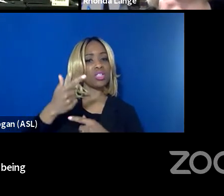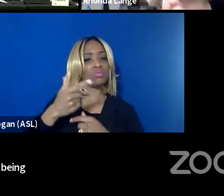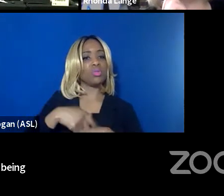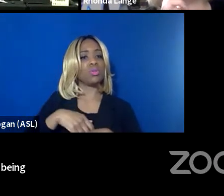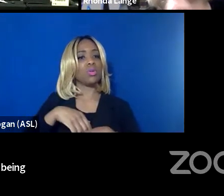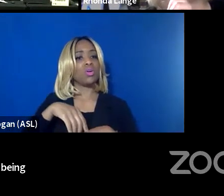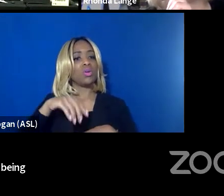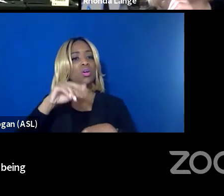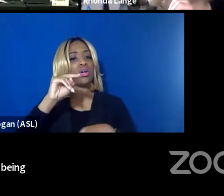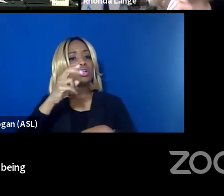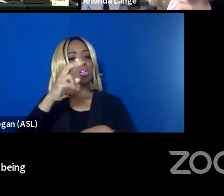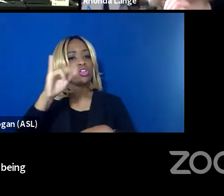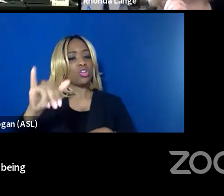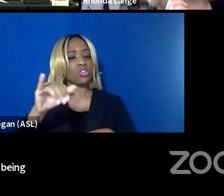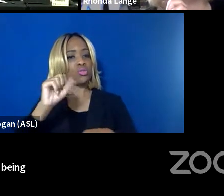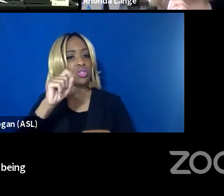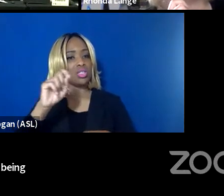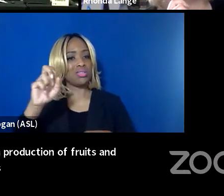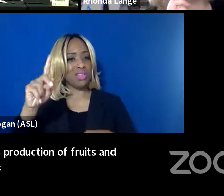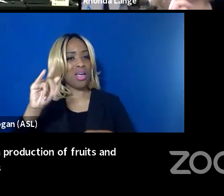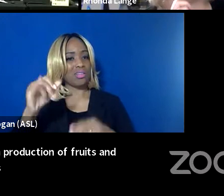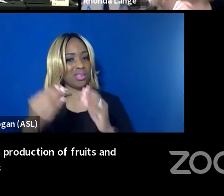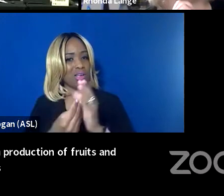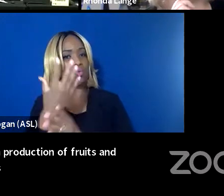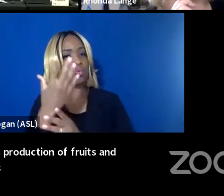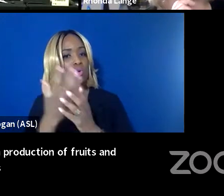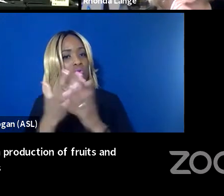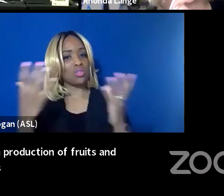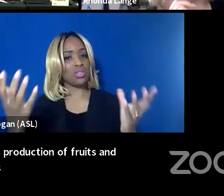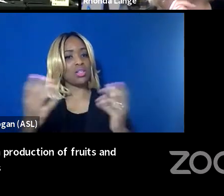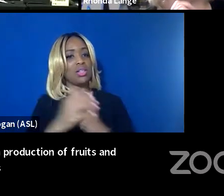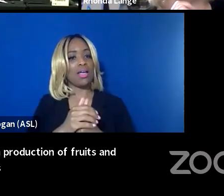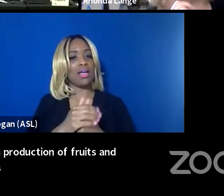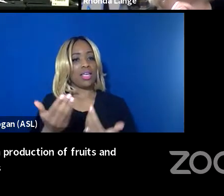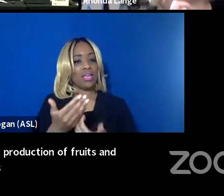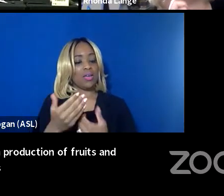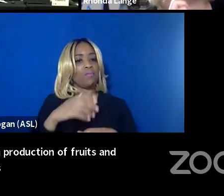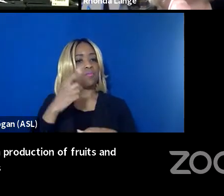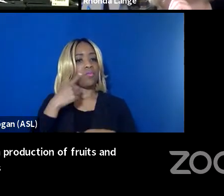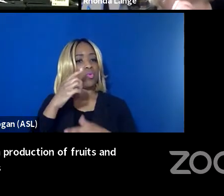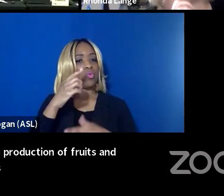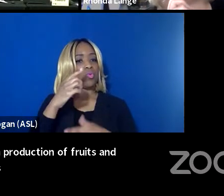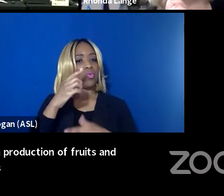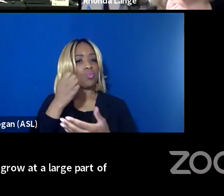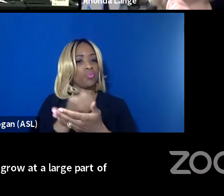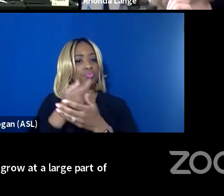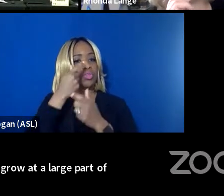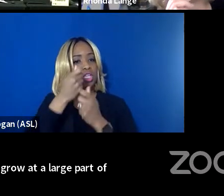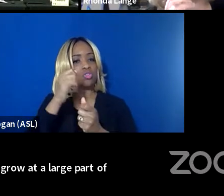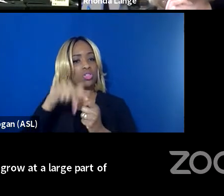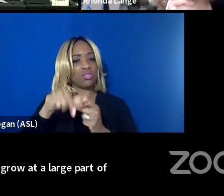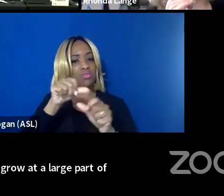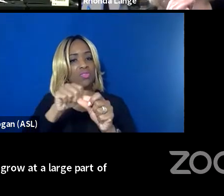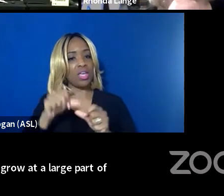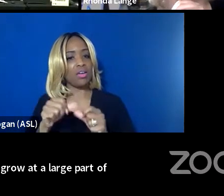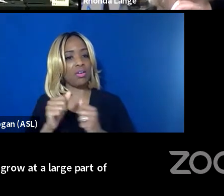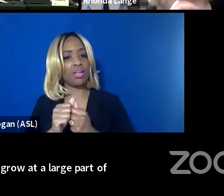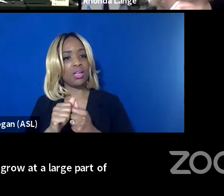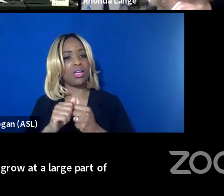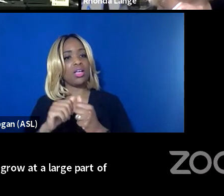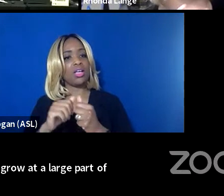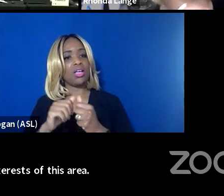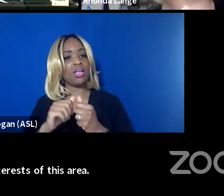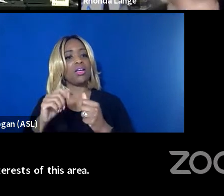Nursery stock, which continues to grow a large part of the interest, the economic interests of this area. The communities of